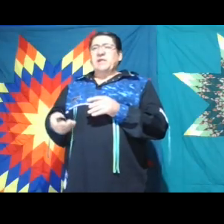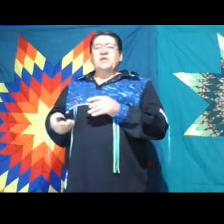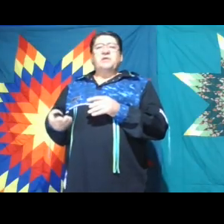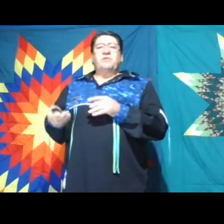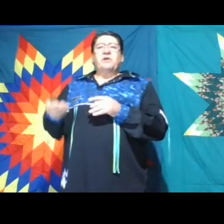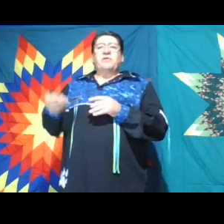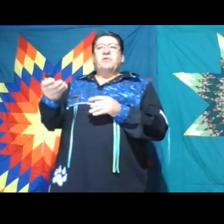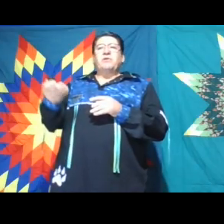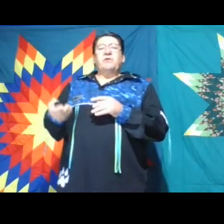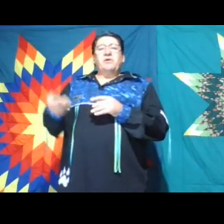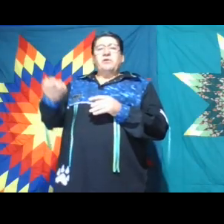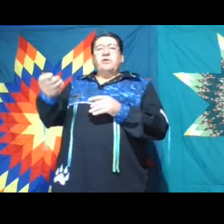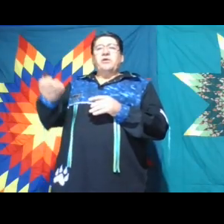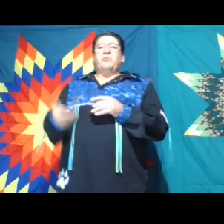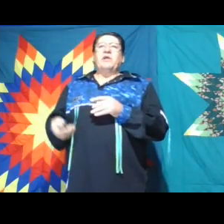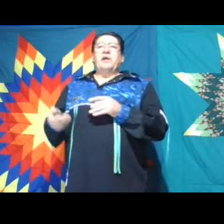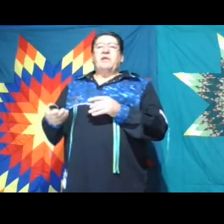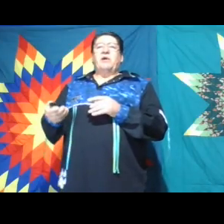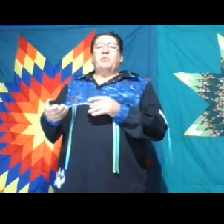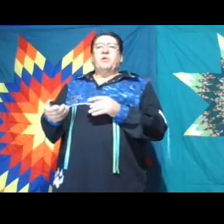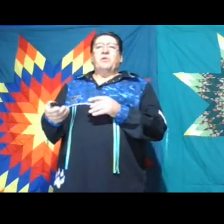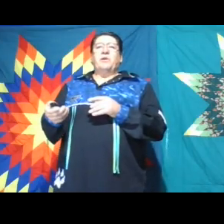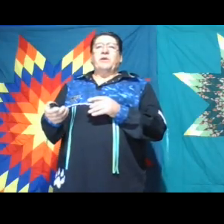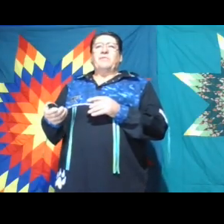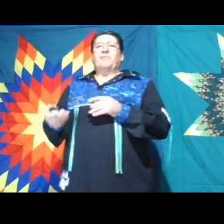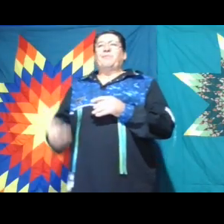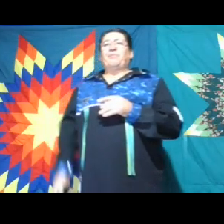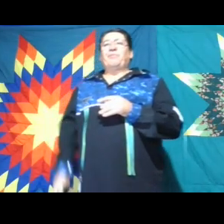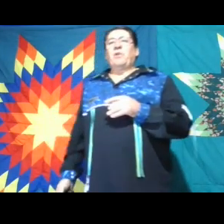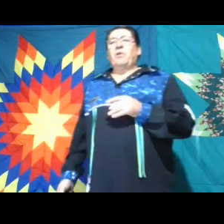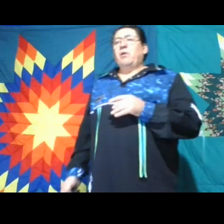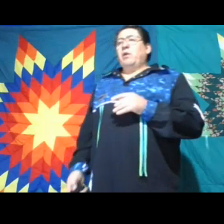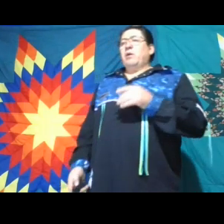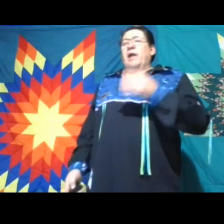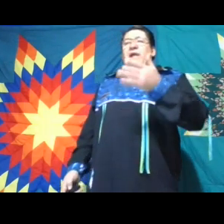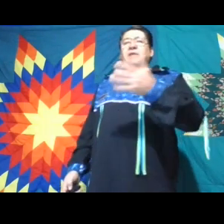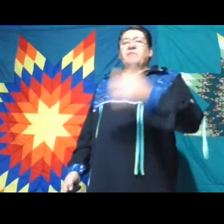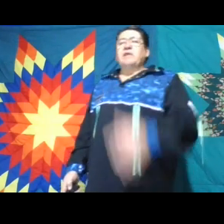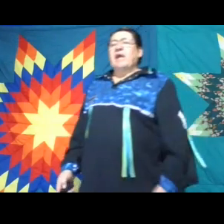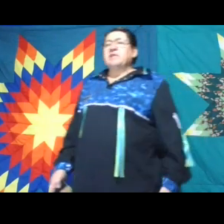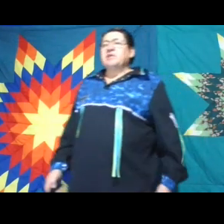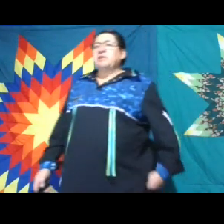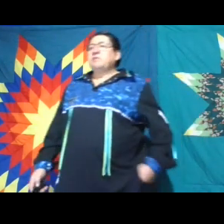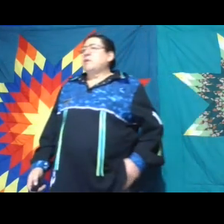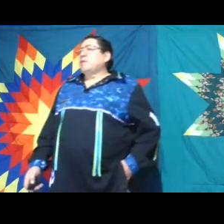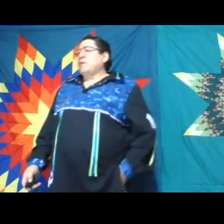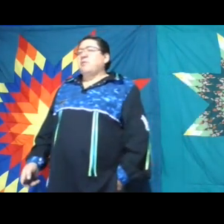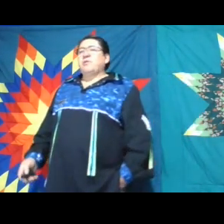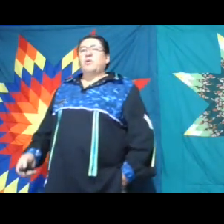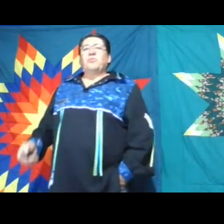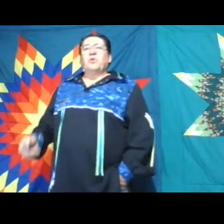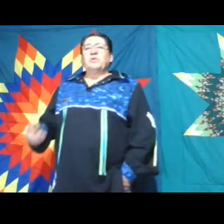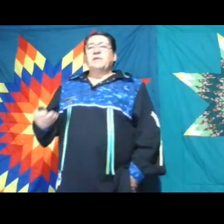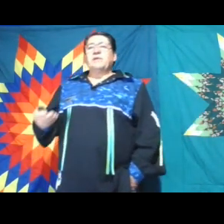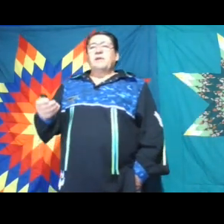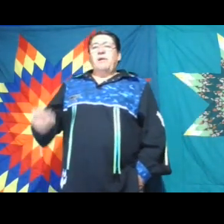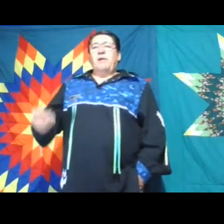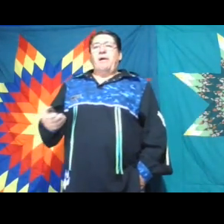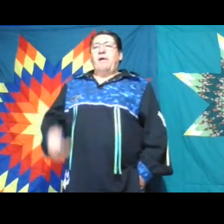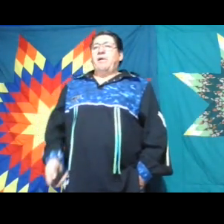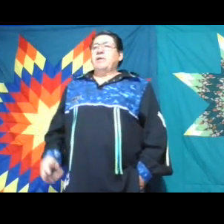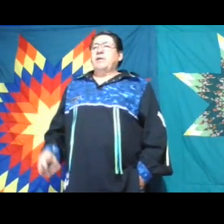an Indigenous recruiter, you could be that opportunity. Again, retention through the whole